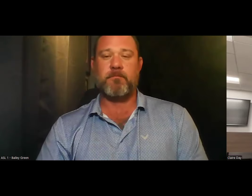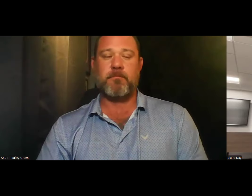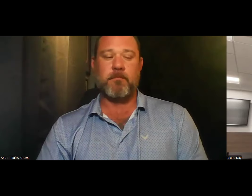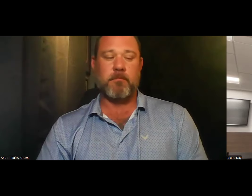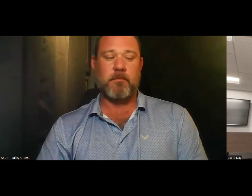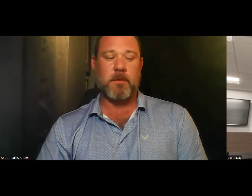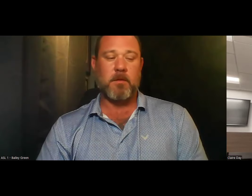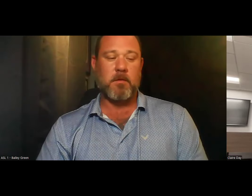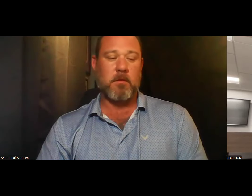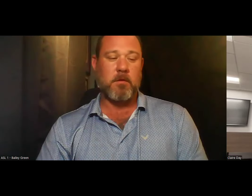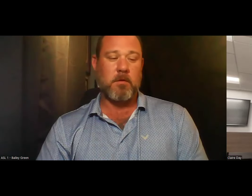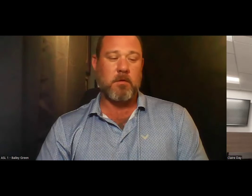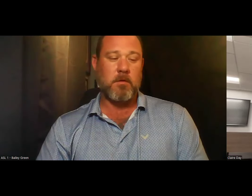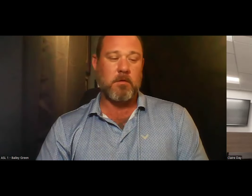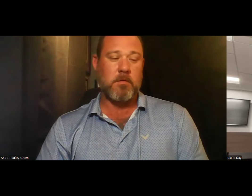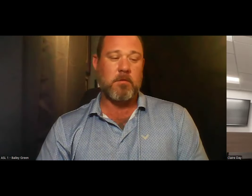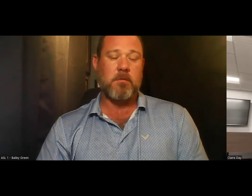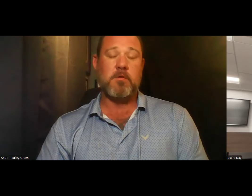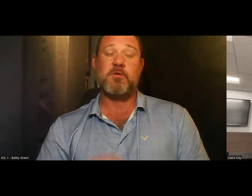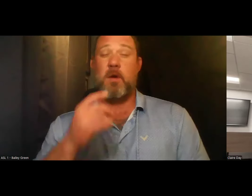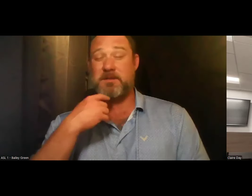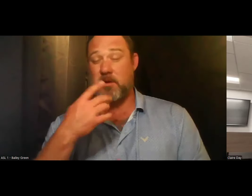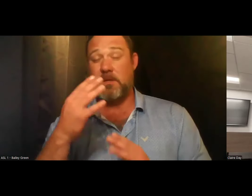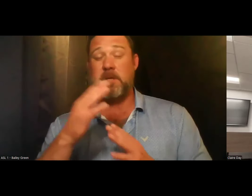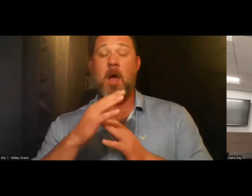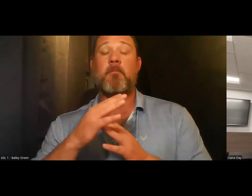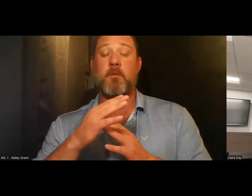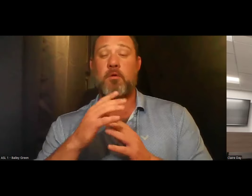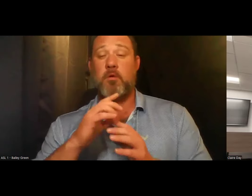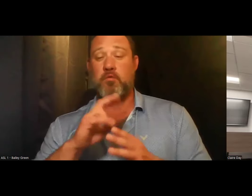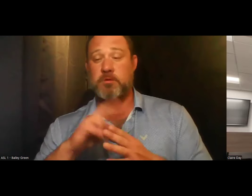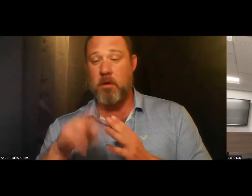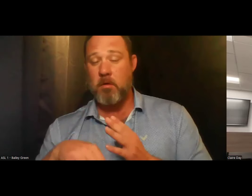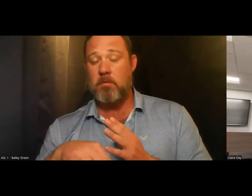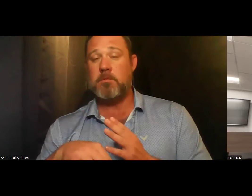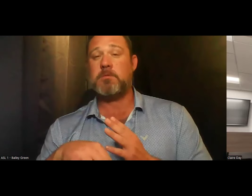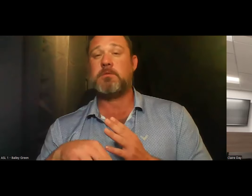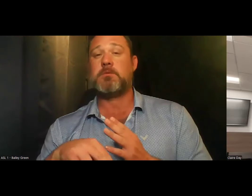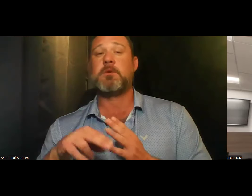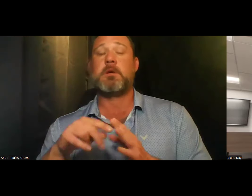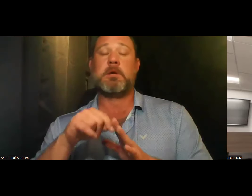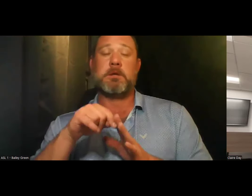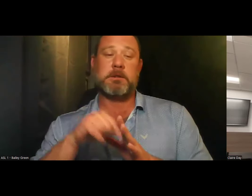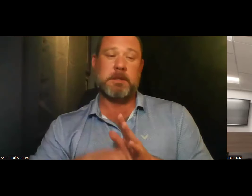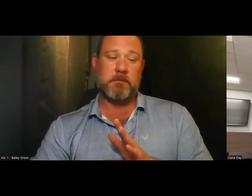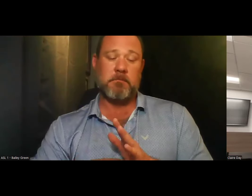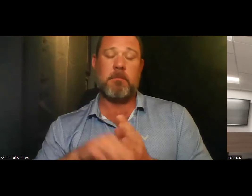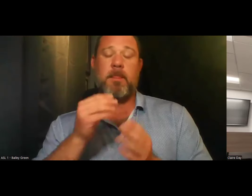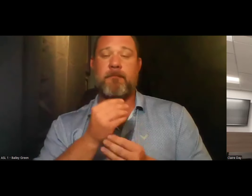So like I said, these are our top line results. We know there will be more results coming out as we get to really deep dive into this